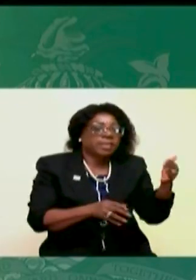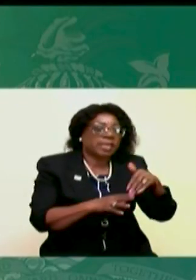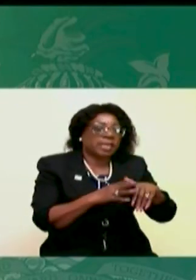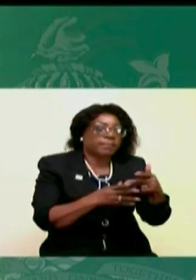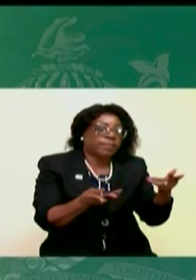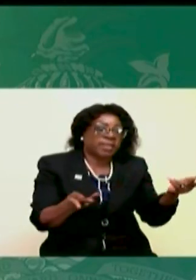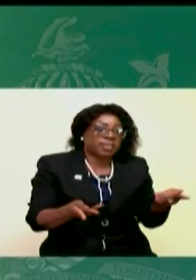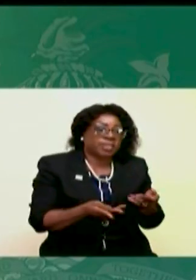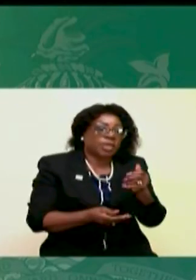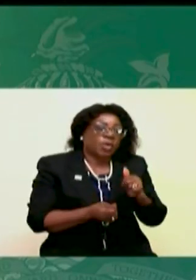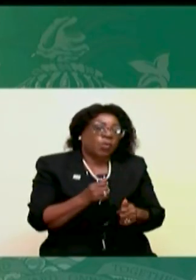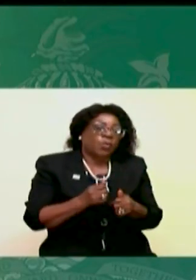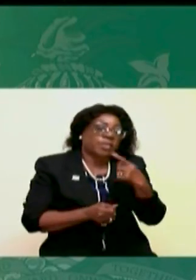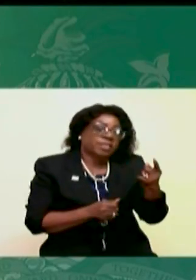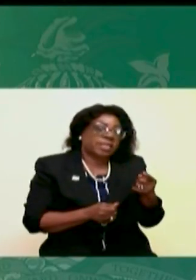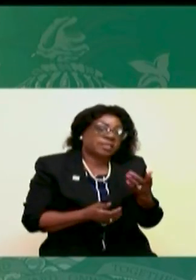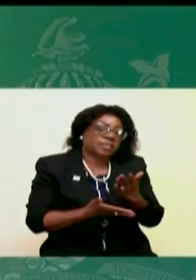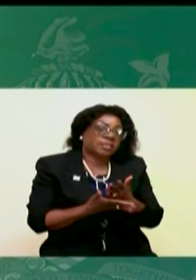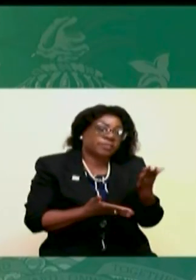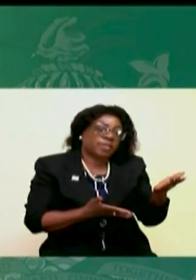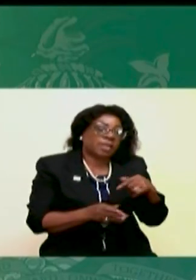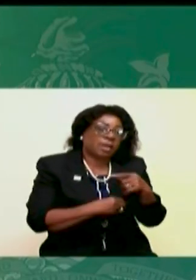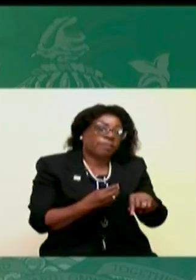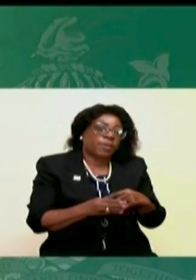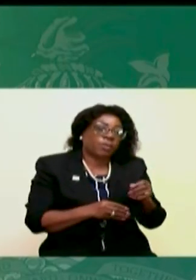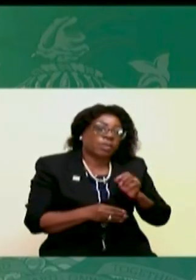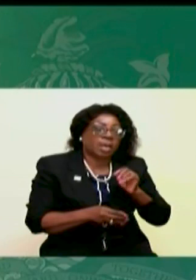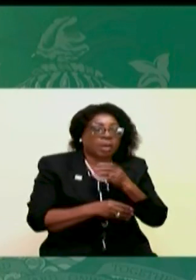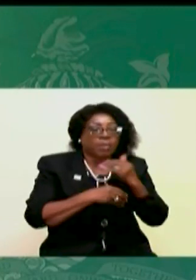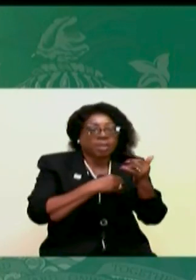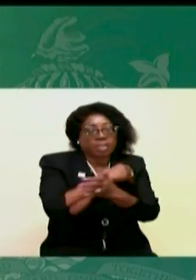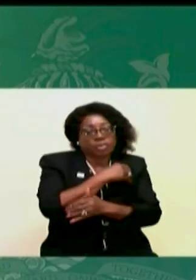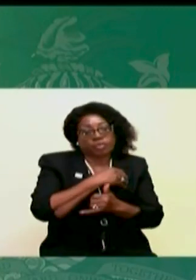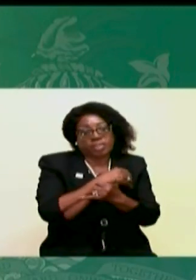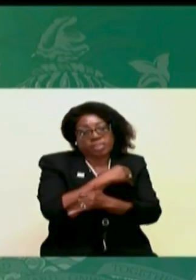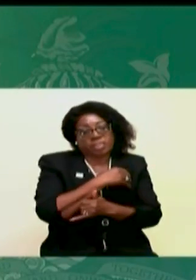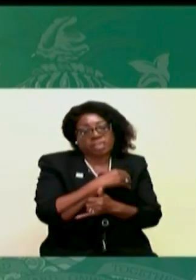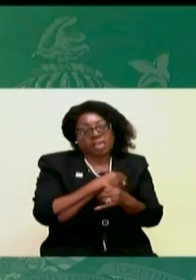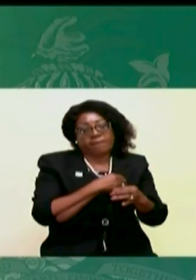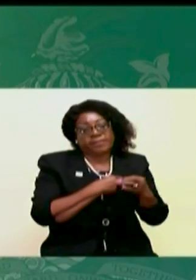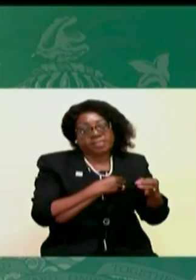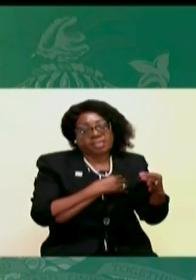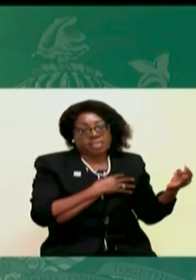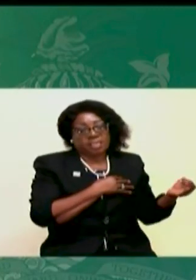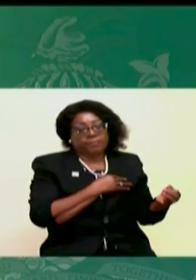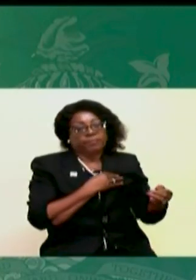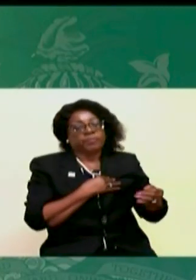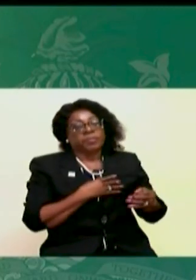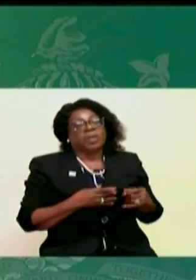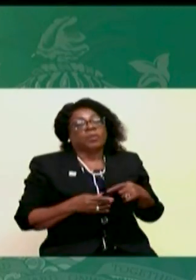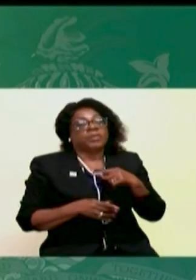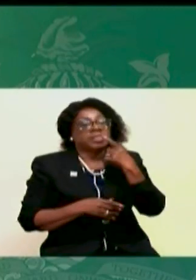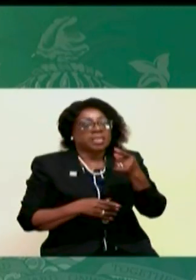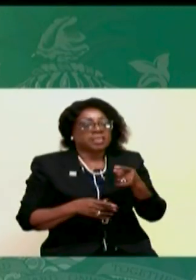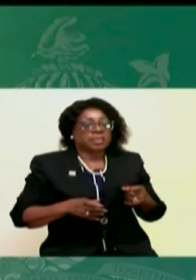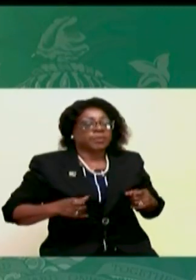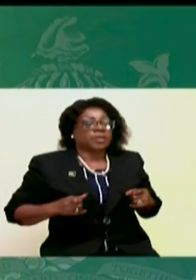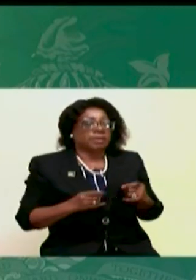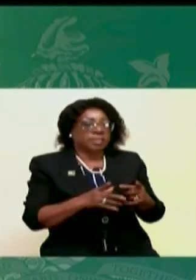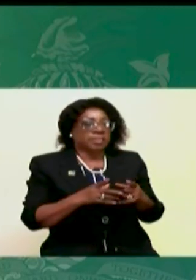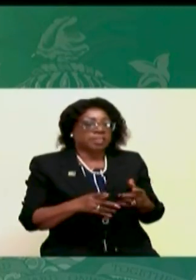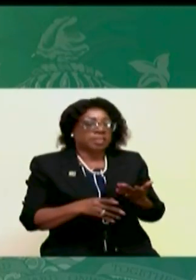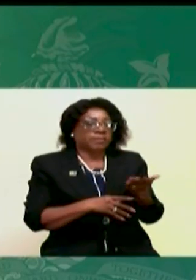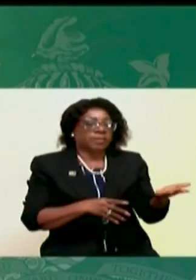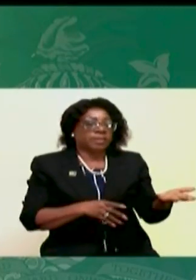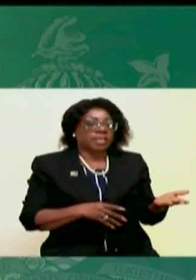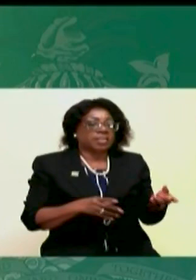which tells us something about our country, which tells us something about our facilities, which tells us of the urgency and the things that we need to have done.